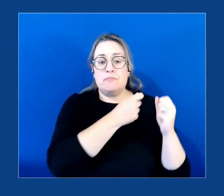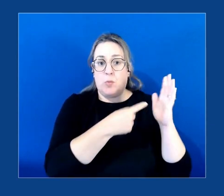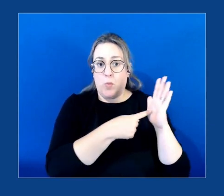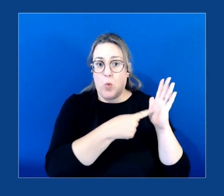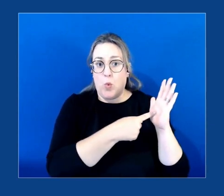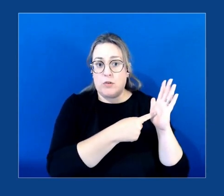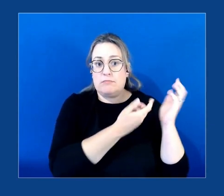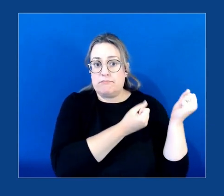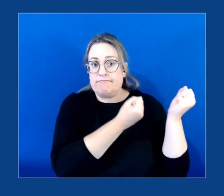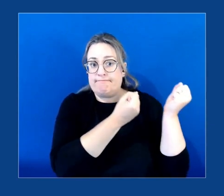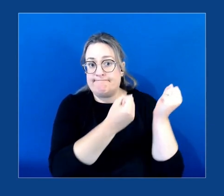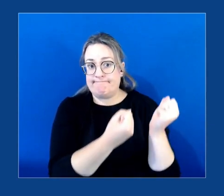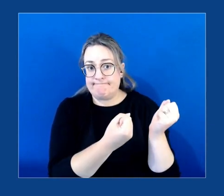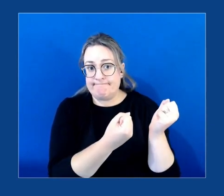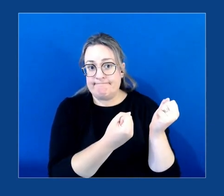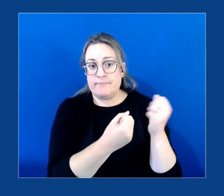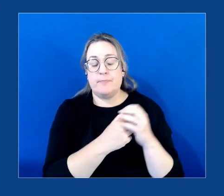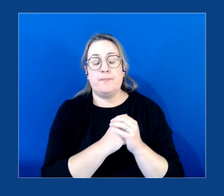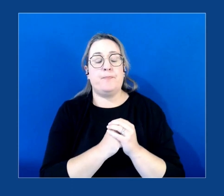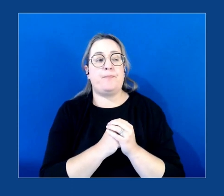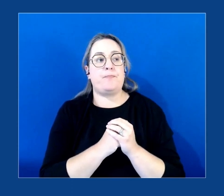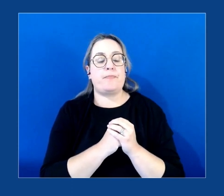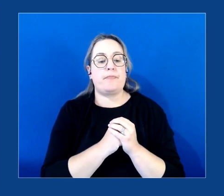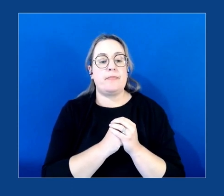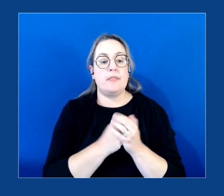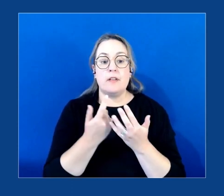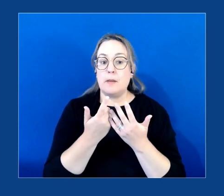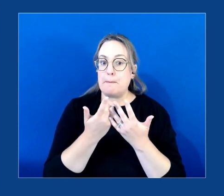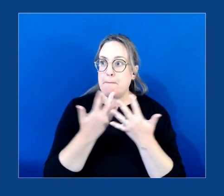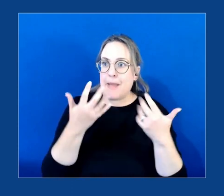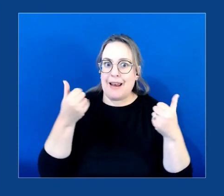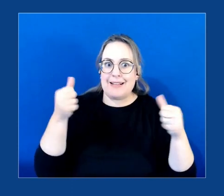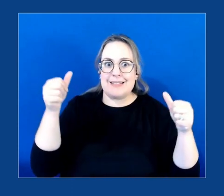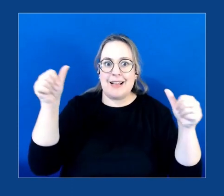There are many successes that I think we could reflect on